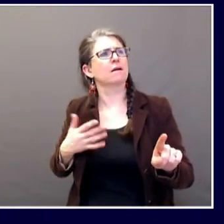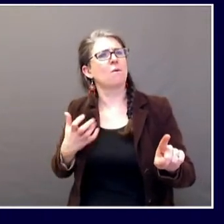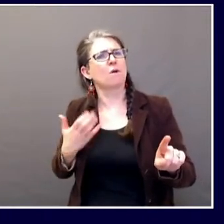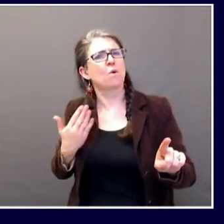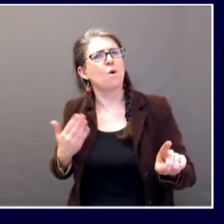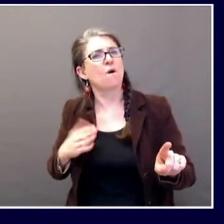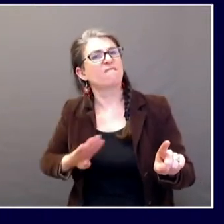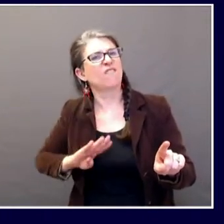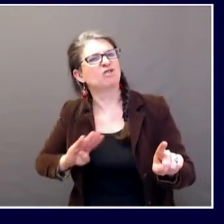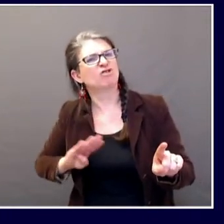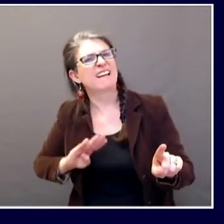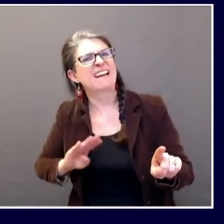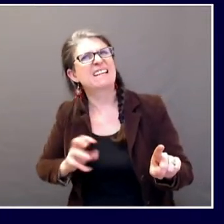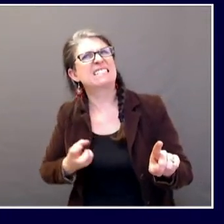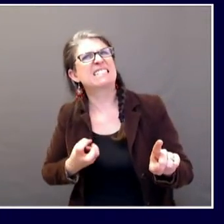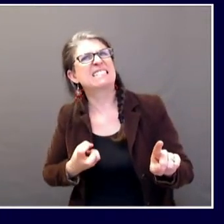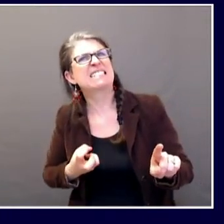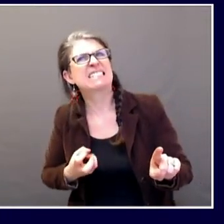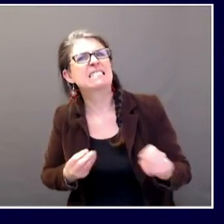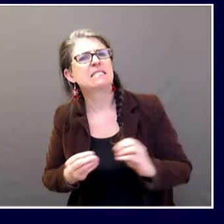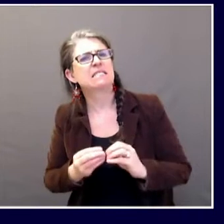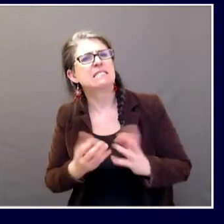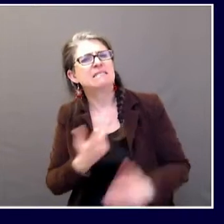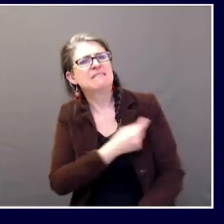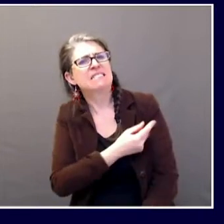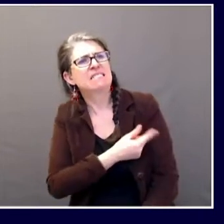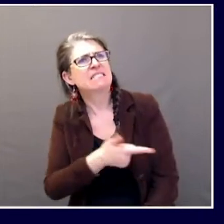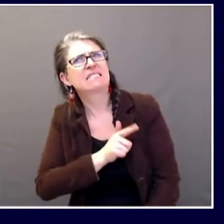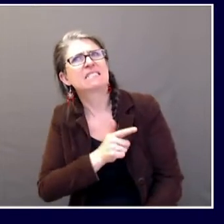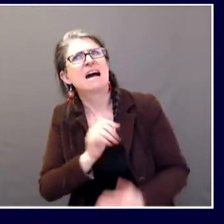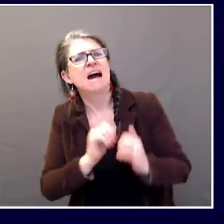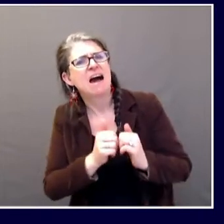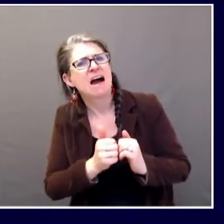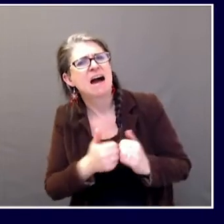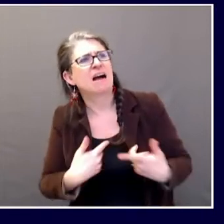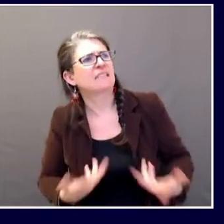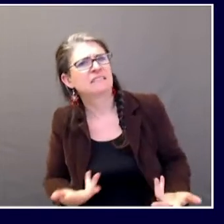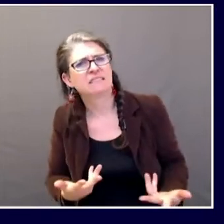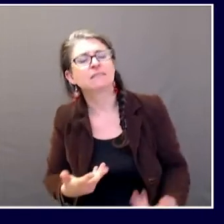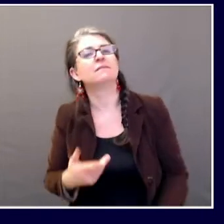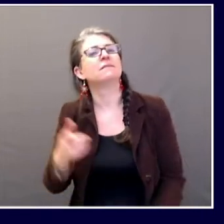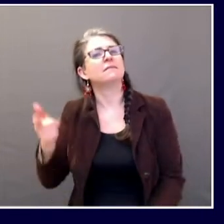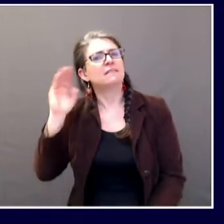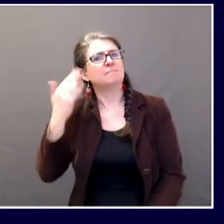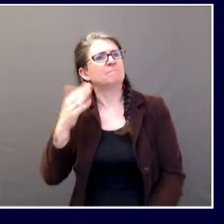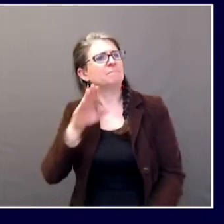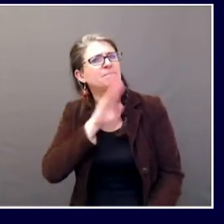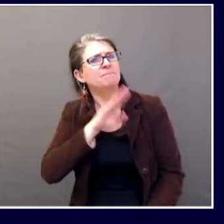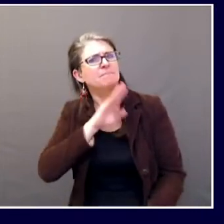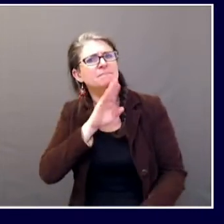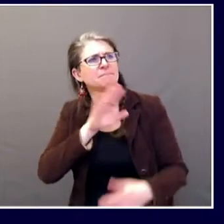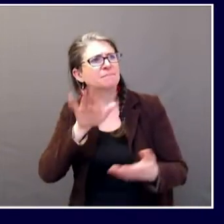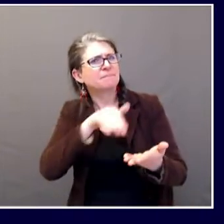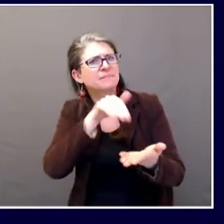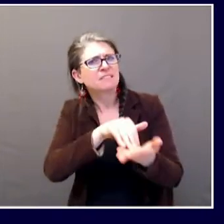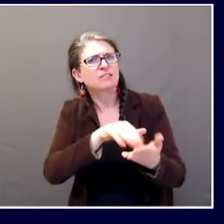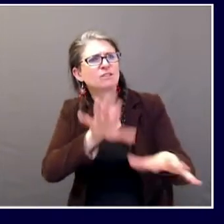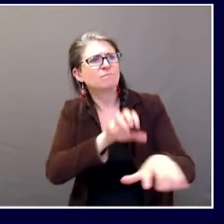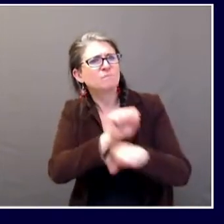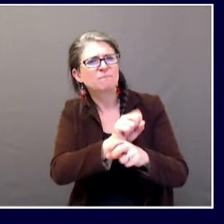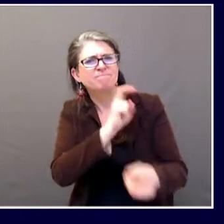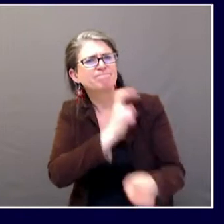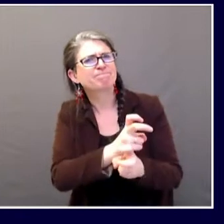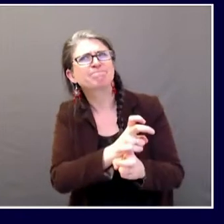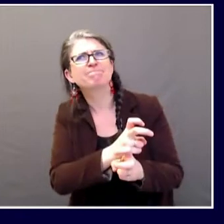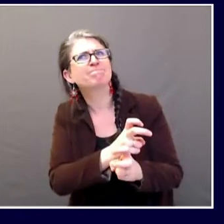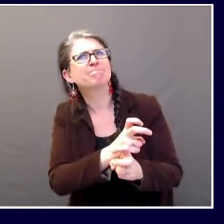for registration, register, and then get appointments for vaccines. And obviously, there's a lot more demand than supply.